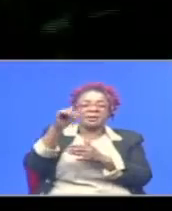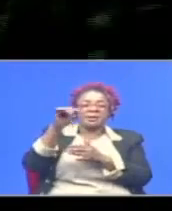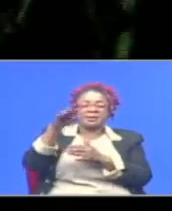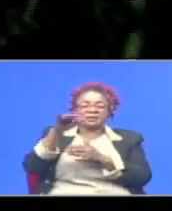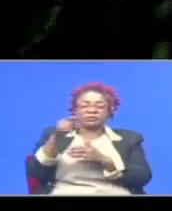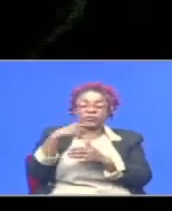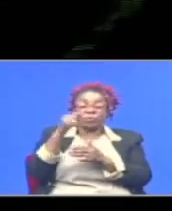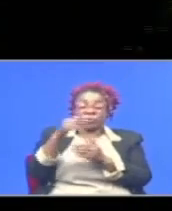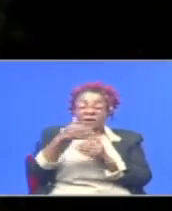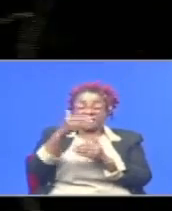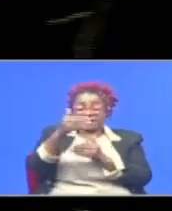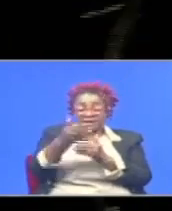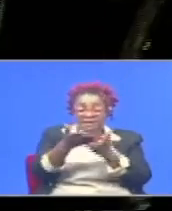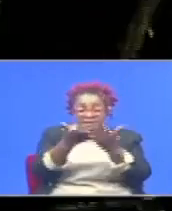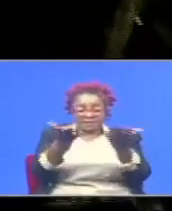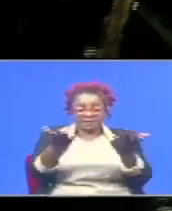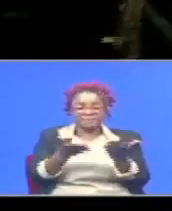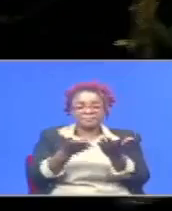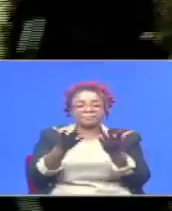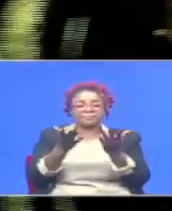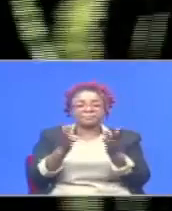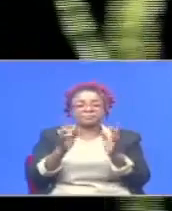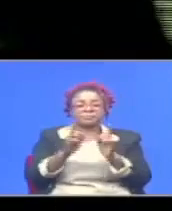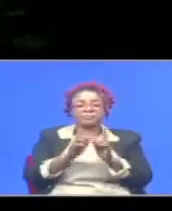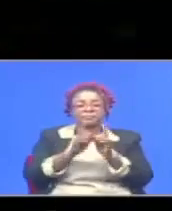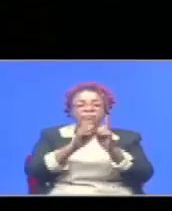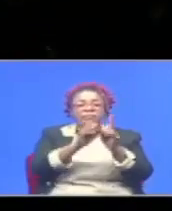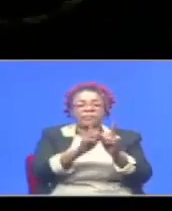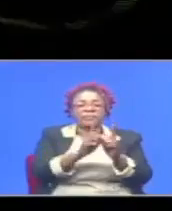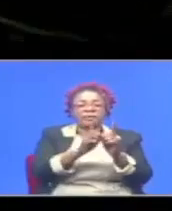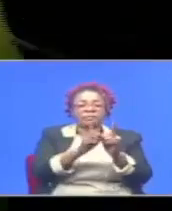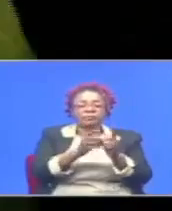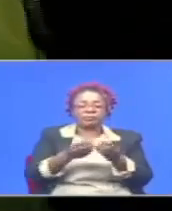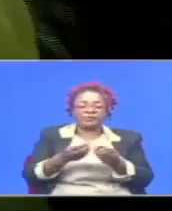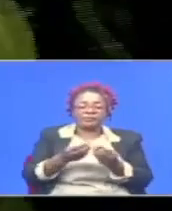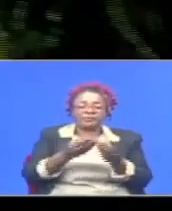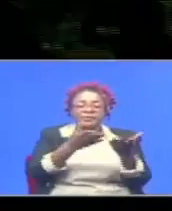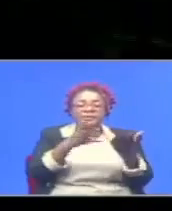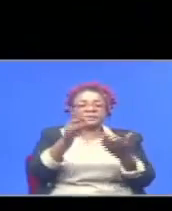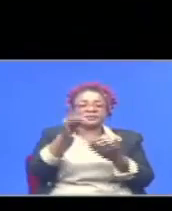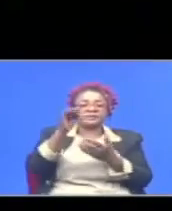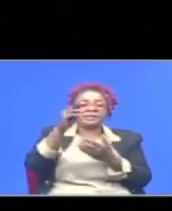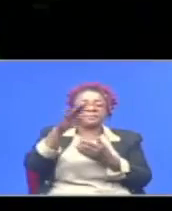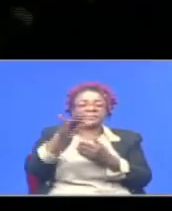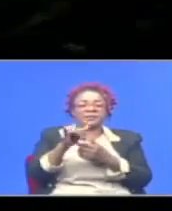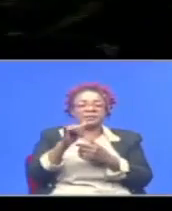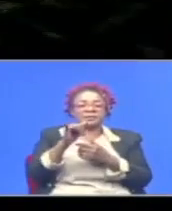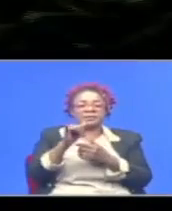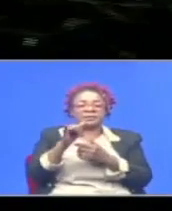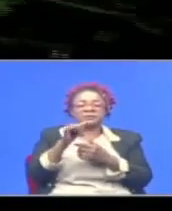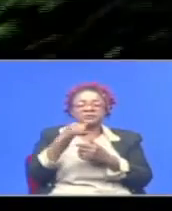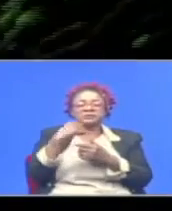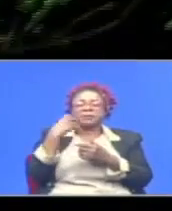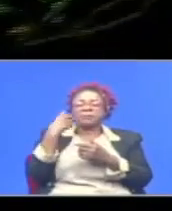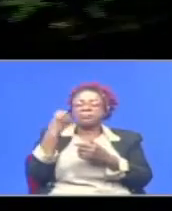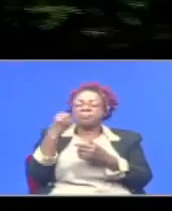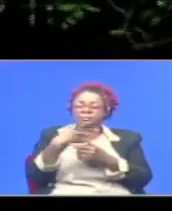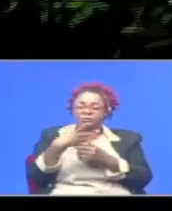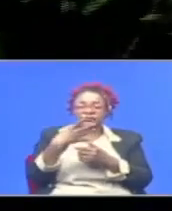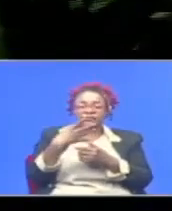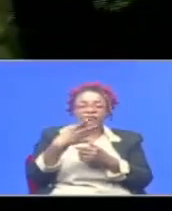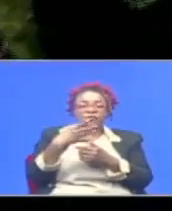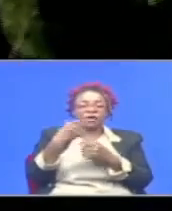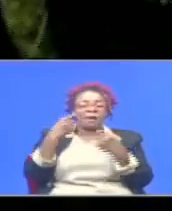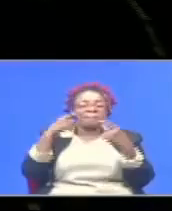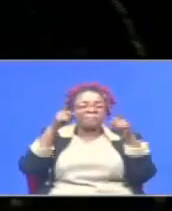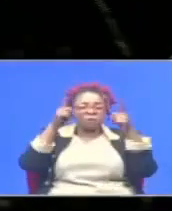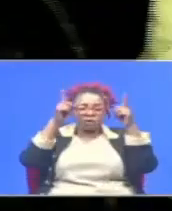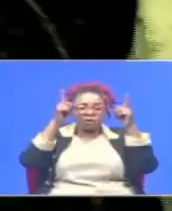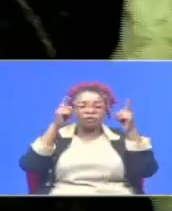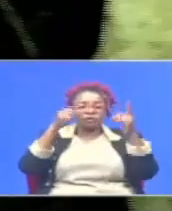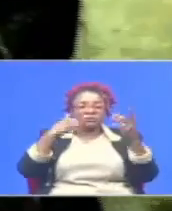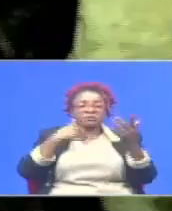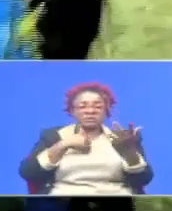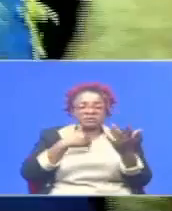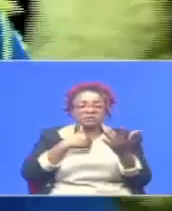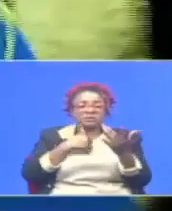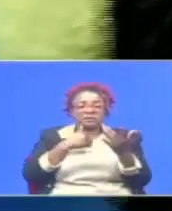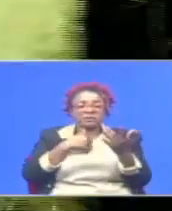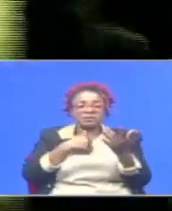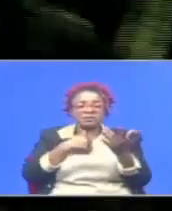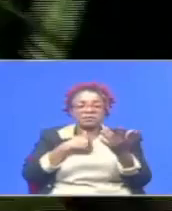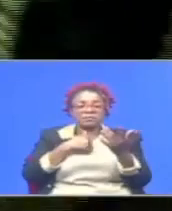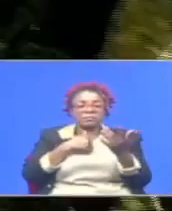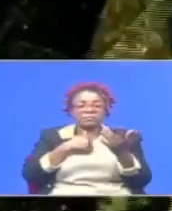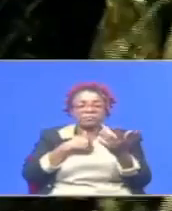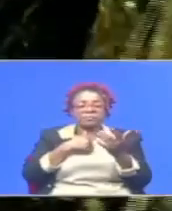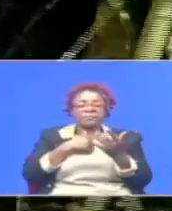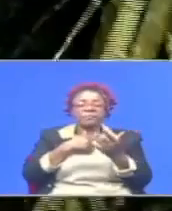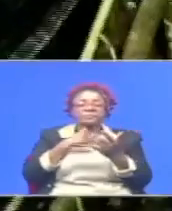me. Just come with me. And we're going to feed Danny. She's a beautiful bongo. Oh my God, here she is. So one of the things is about